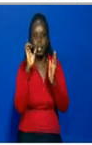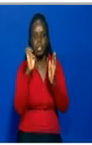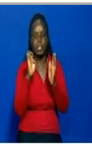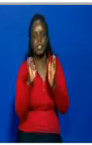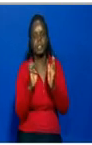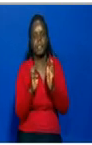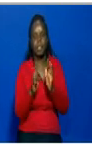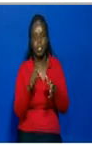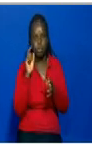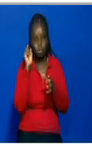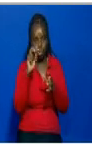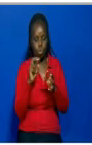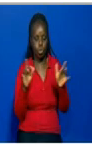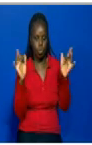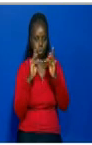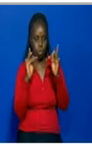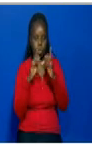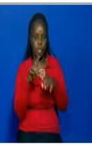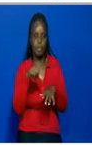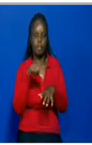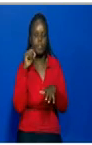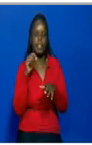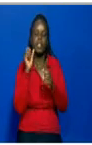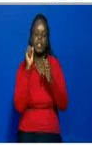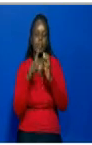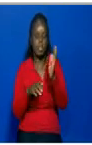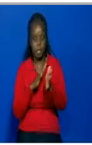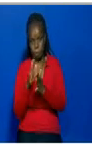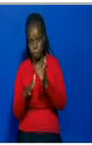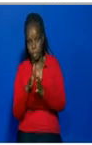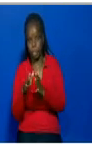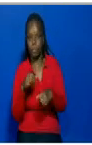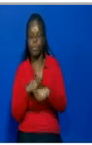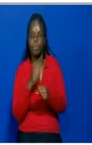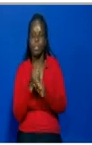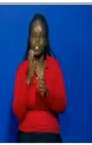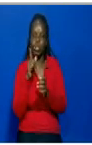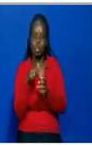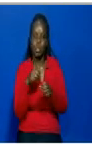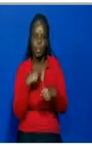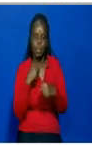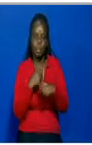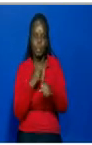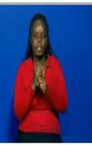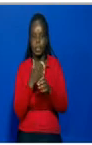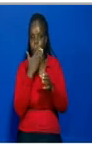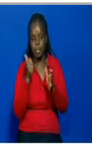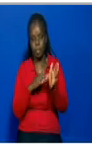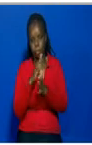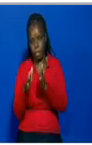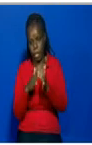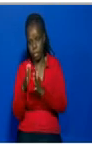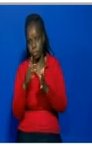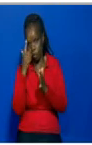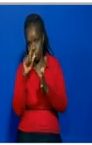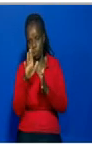www.kicd.ac.ke. So you should log on there and find the month's schedule, which will enable you make better plans for your own schedule and that